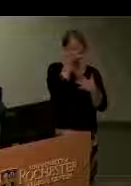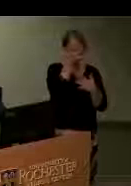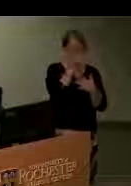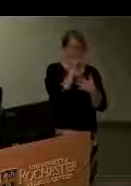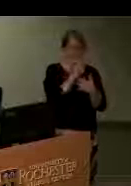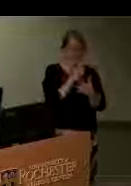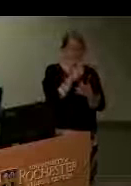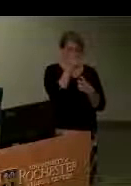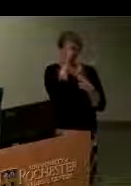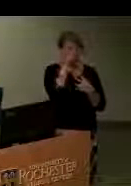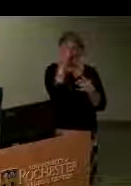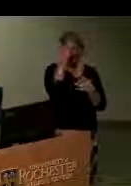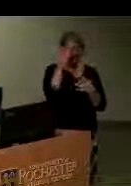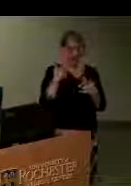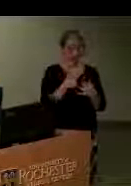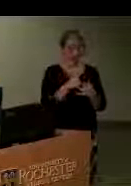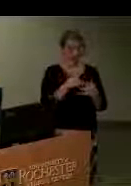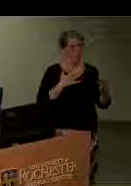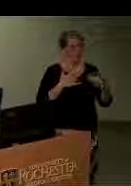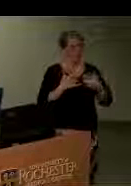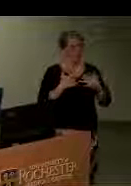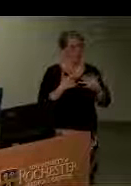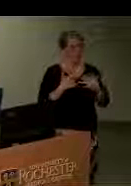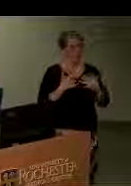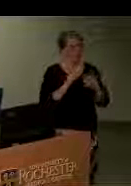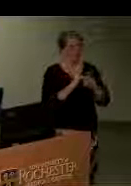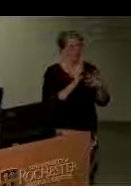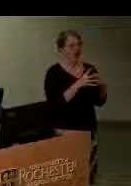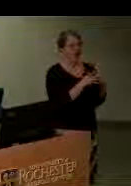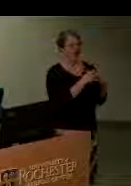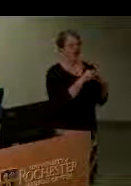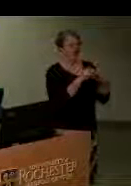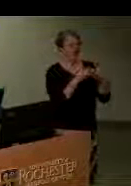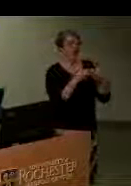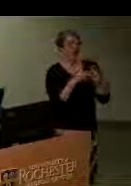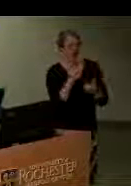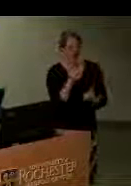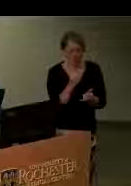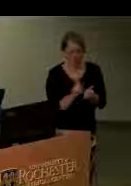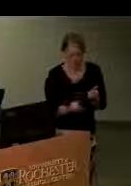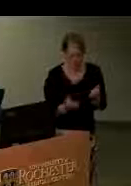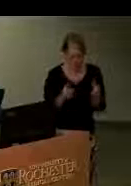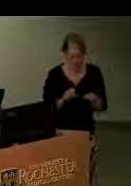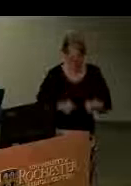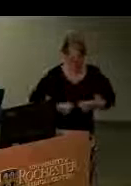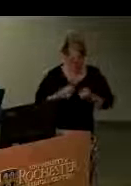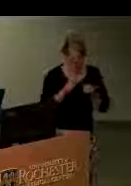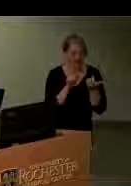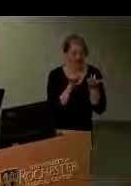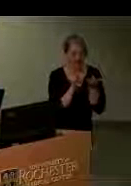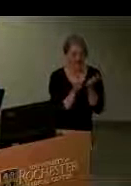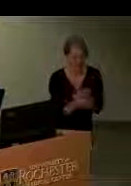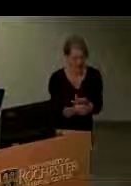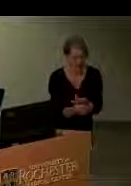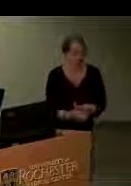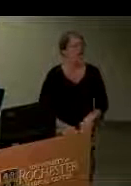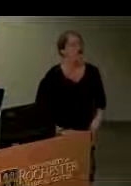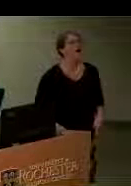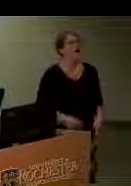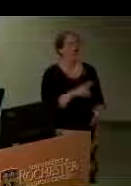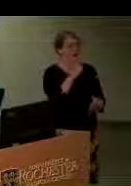we worried that that was the entree to our last hurrah and our death. And because of